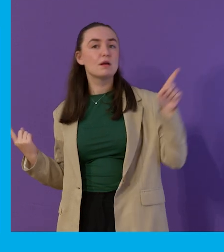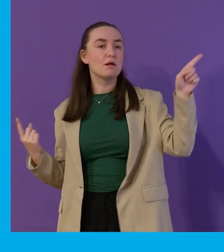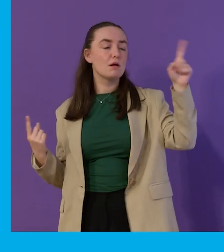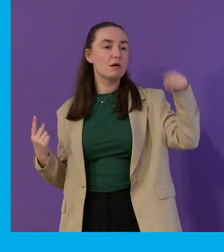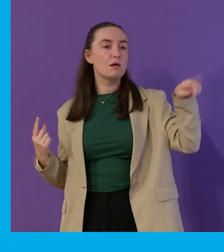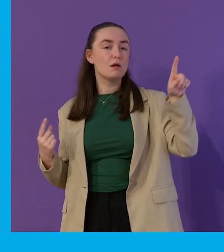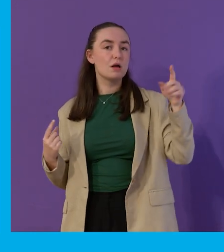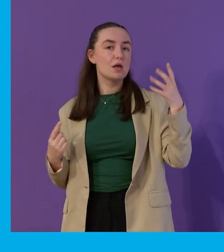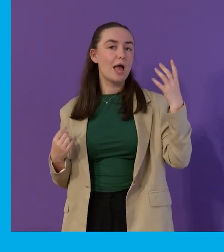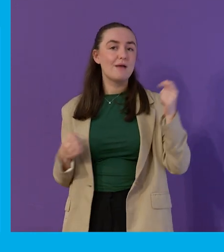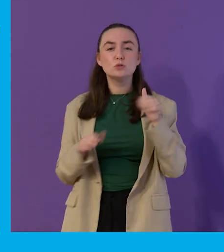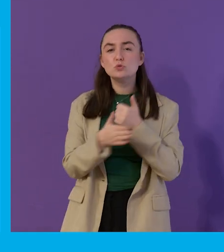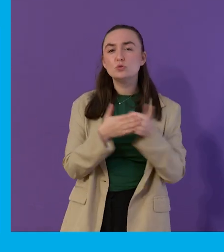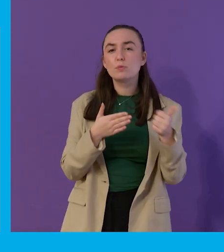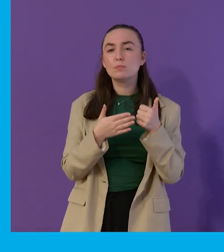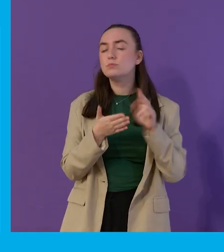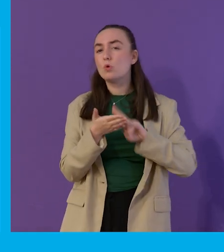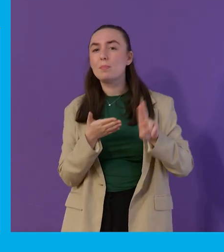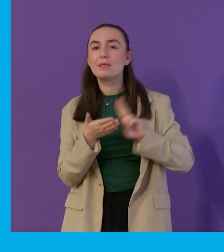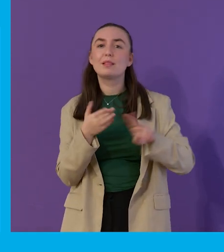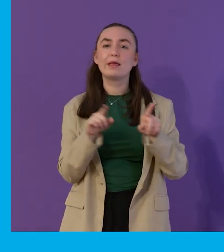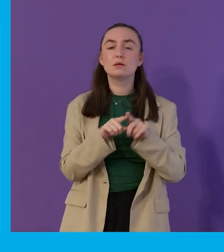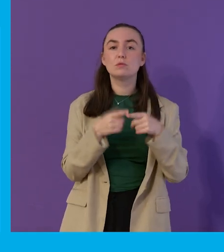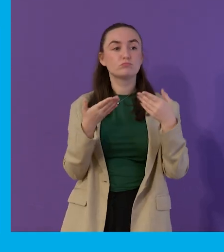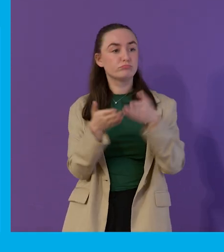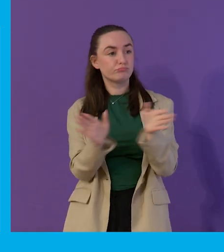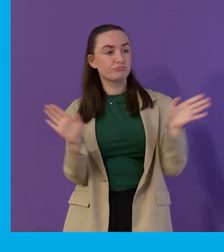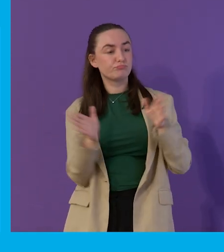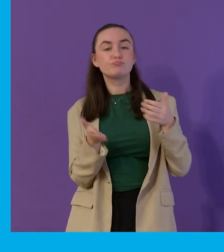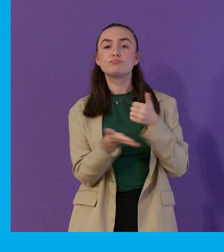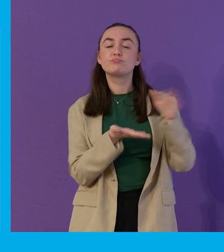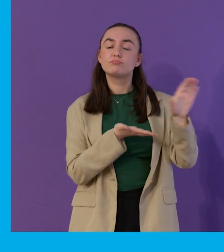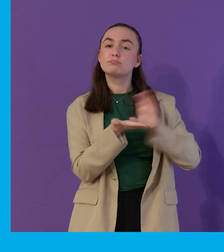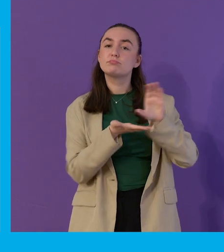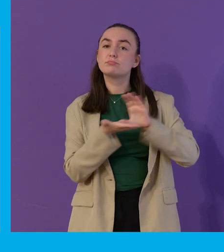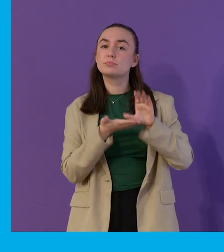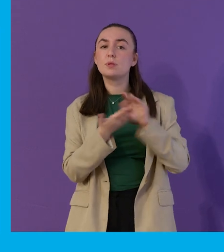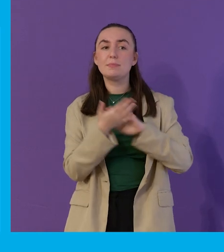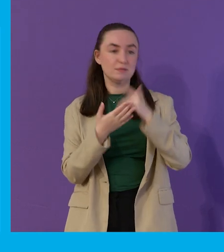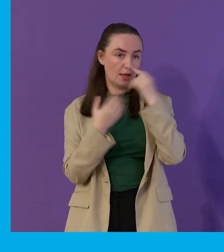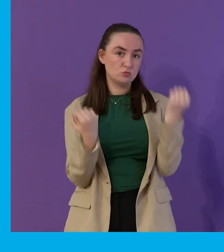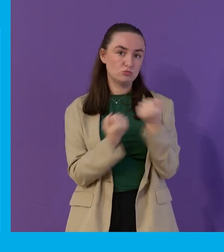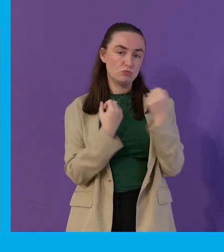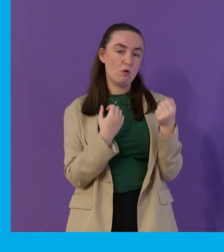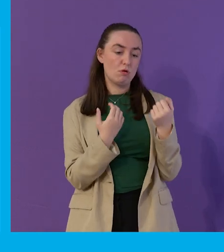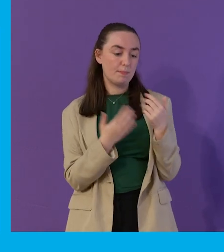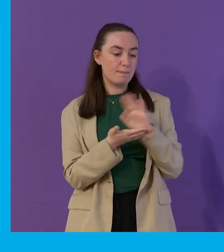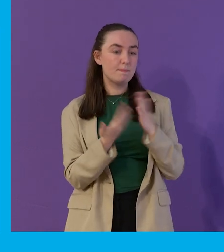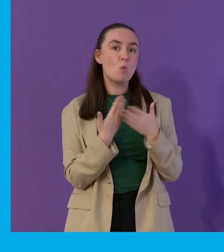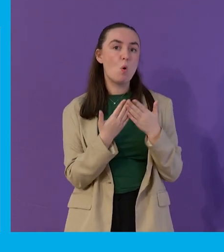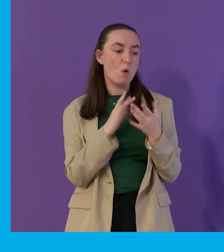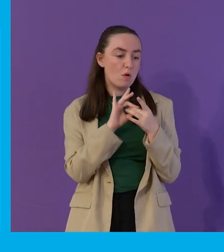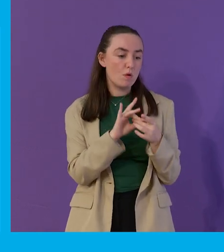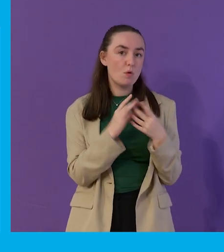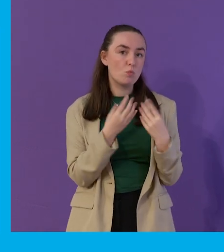a far broader range of revenue sources. And that just makes it more resilient and more flexible. The point